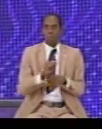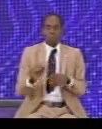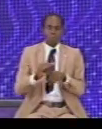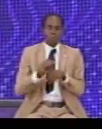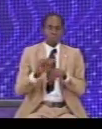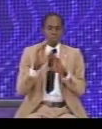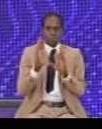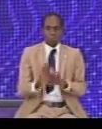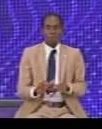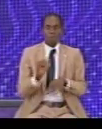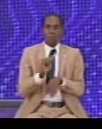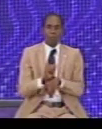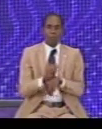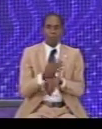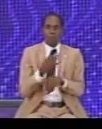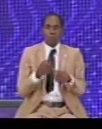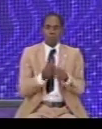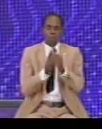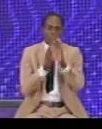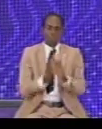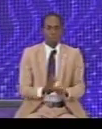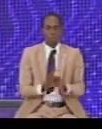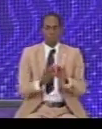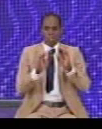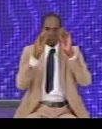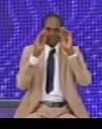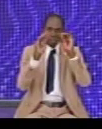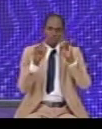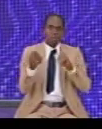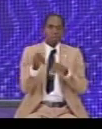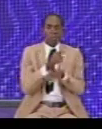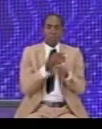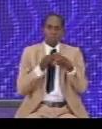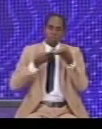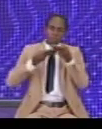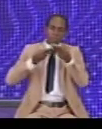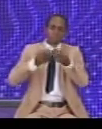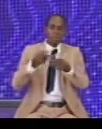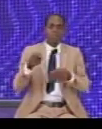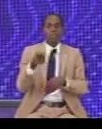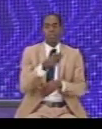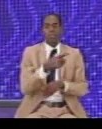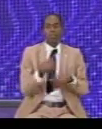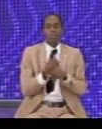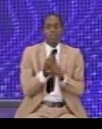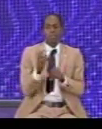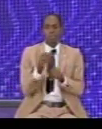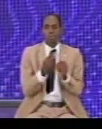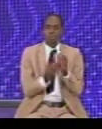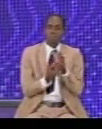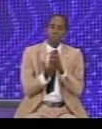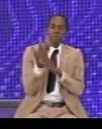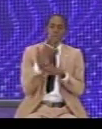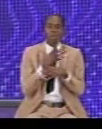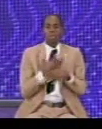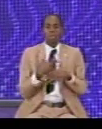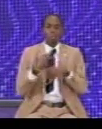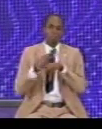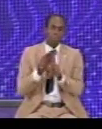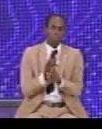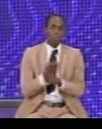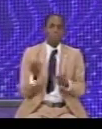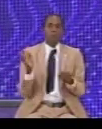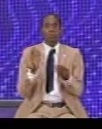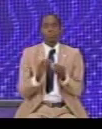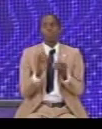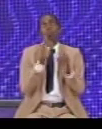true disciple. Teach them, feed them, nourish them, and make them fruitful and productive. That is the job. Tell